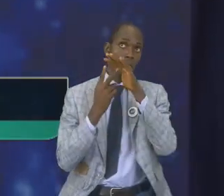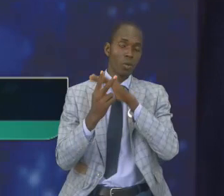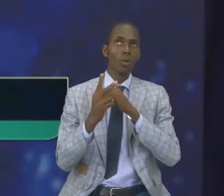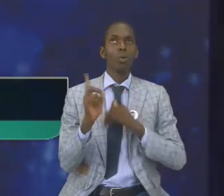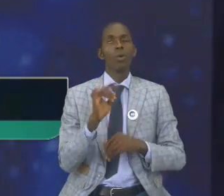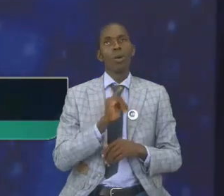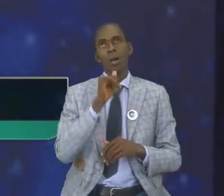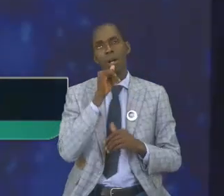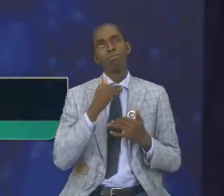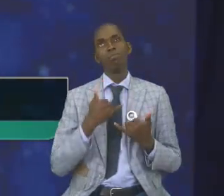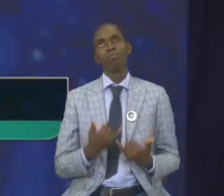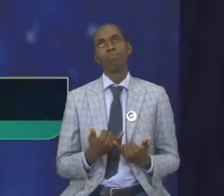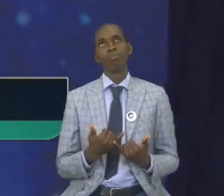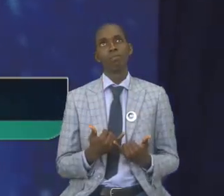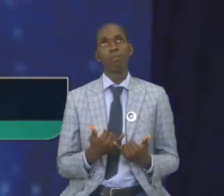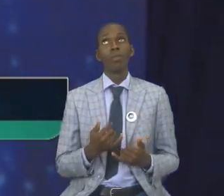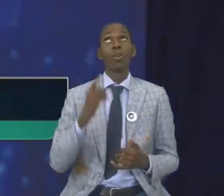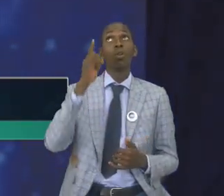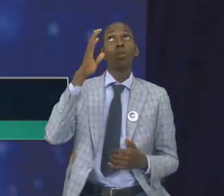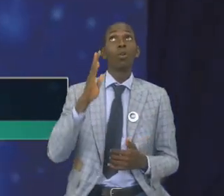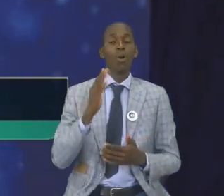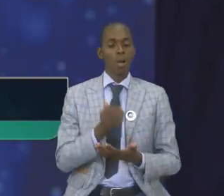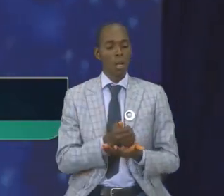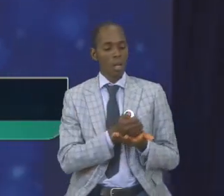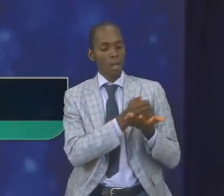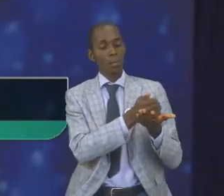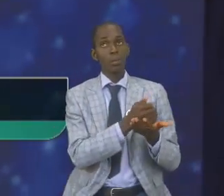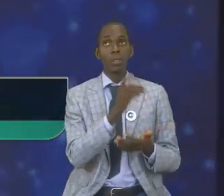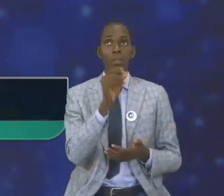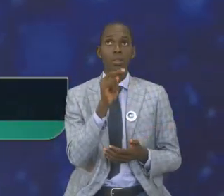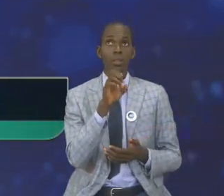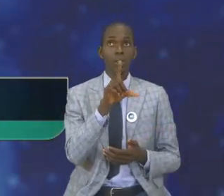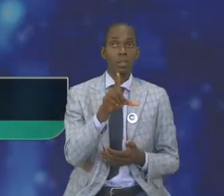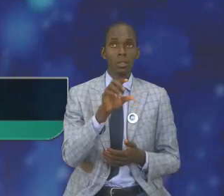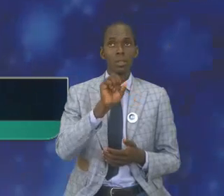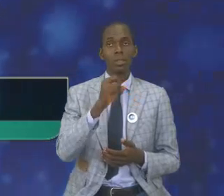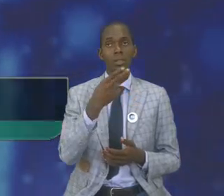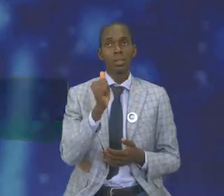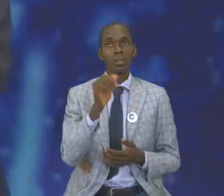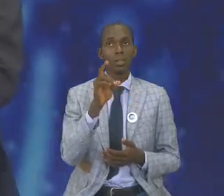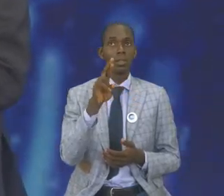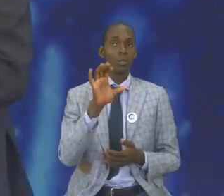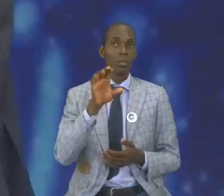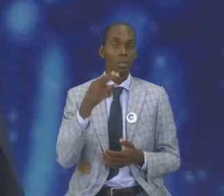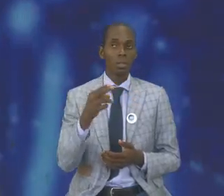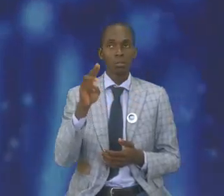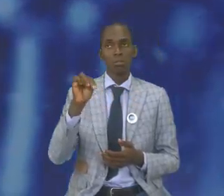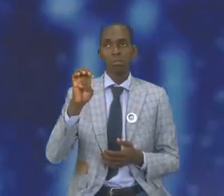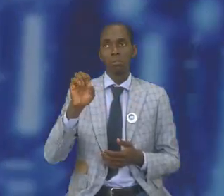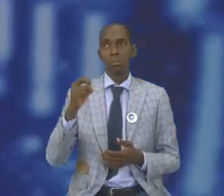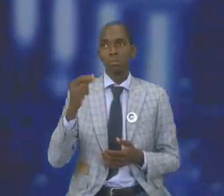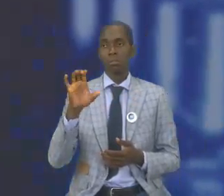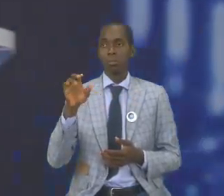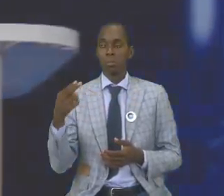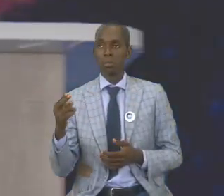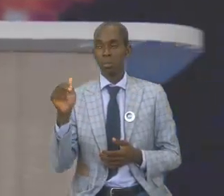now, God helped Daniel, Shadrach, Meshach, and Abednego. How